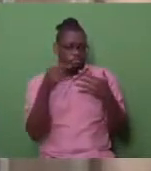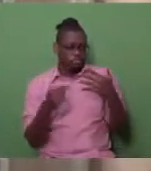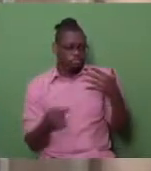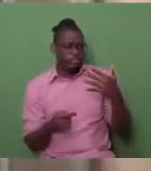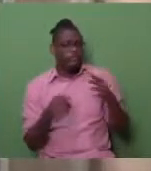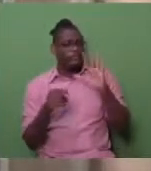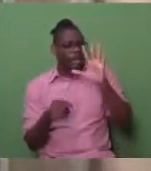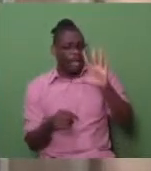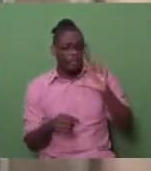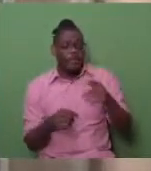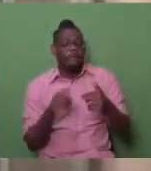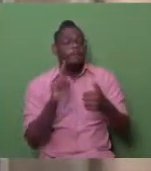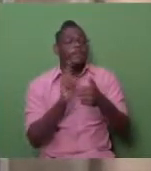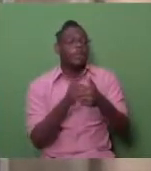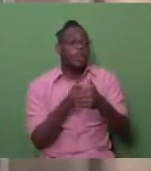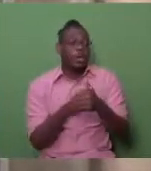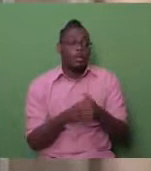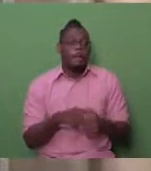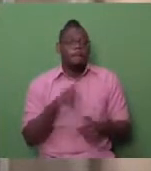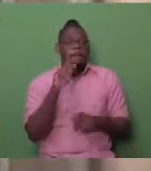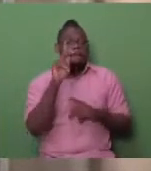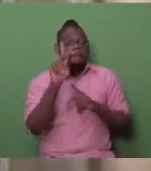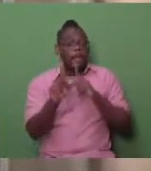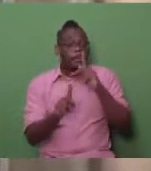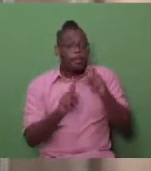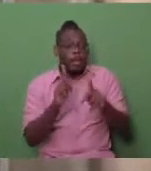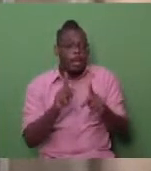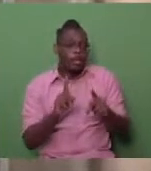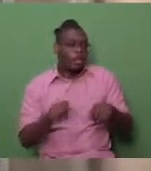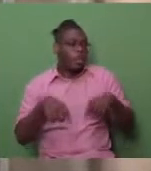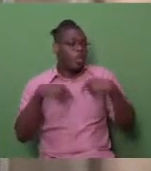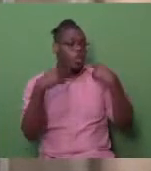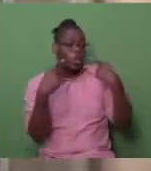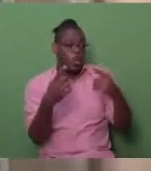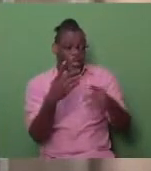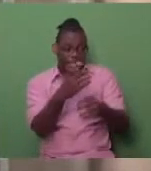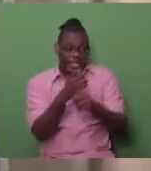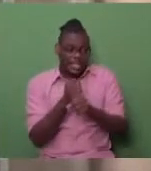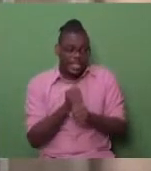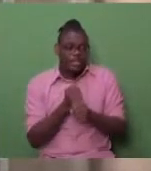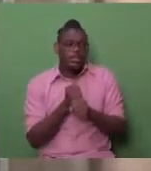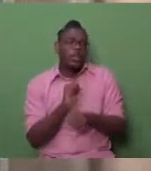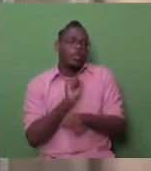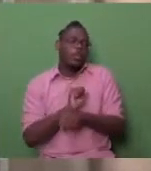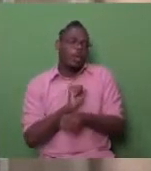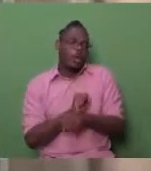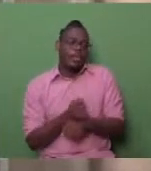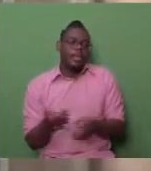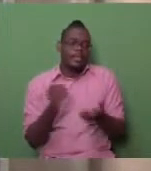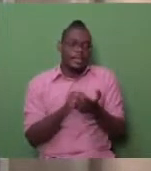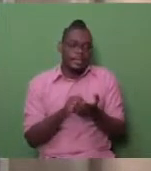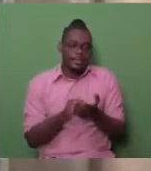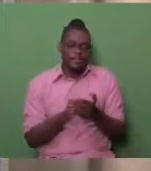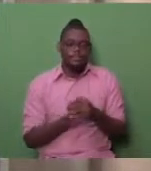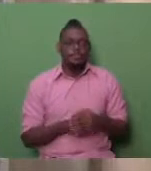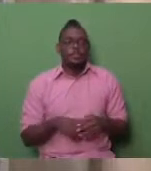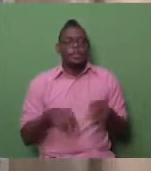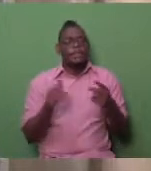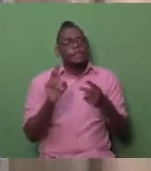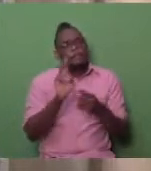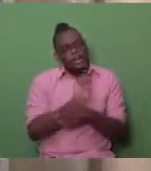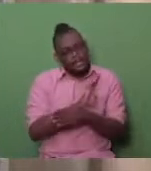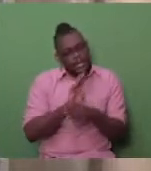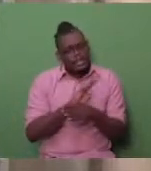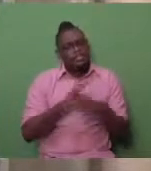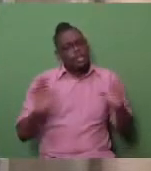Getting people back to work. Principle two, pro-business. Allow the private sector to drive